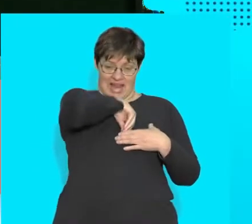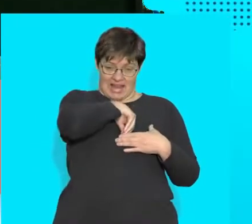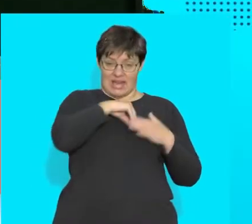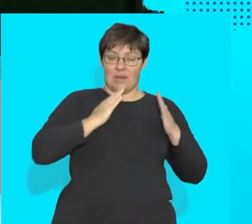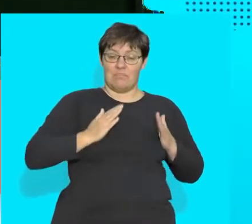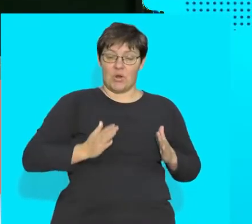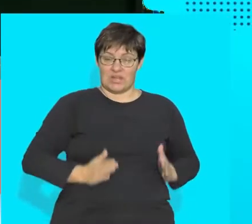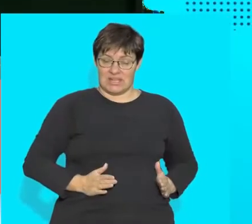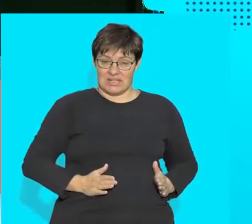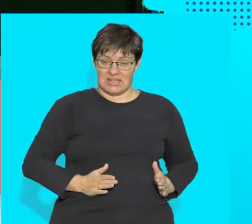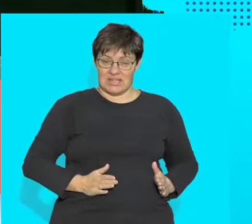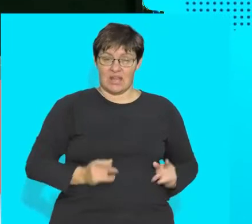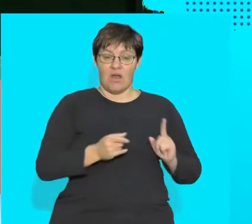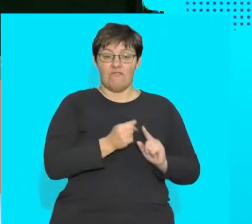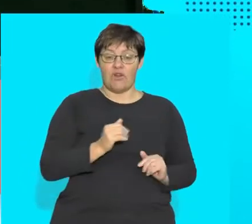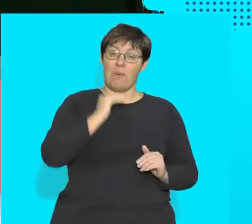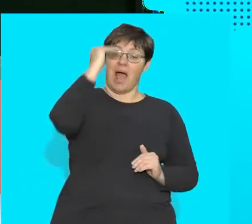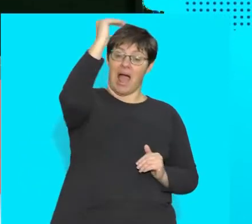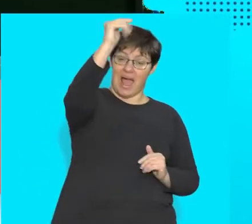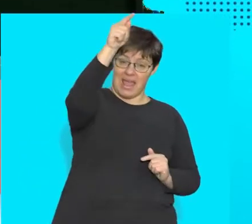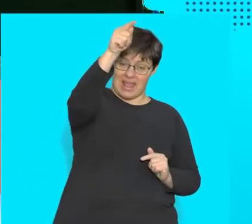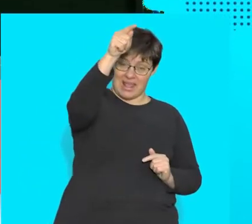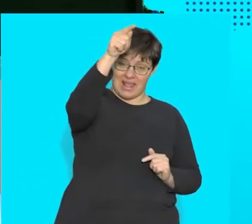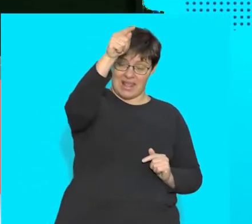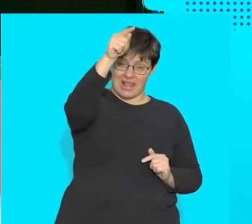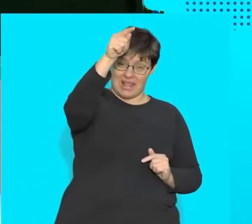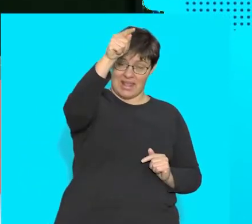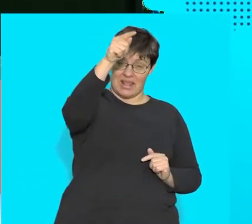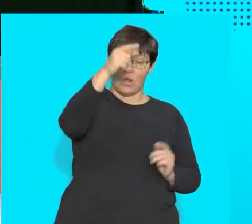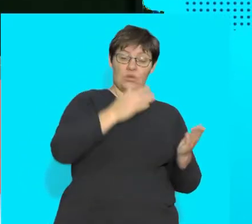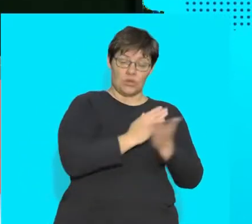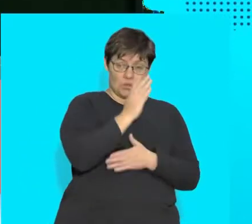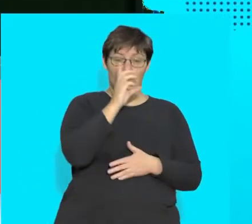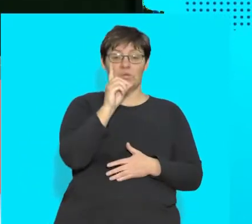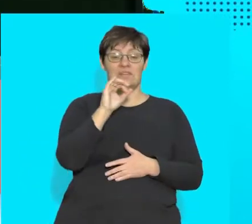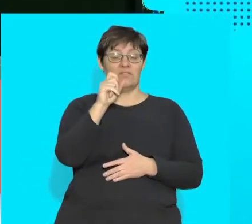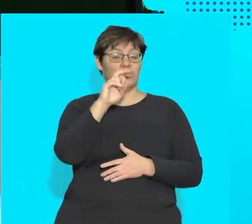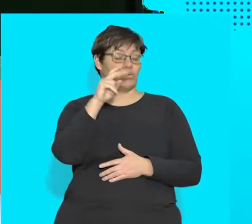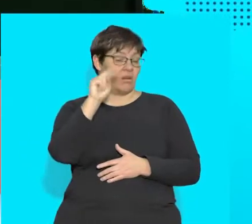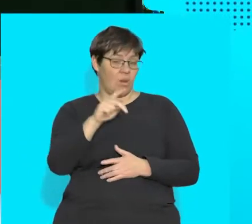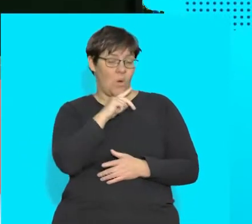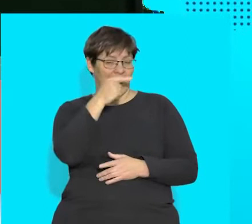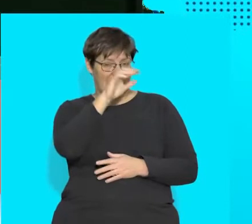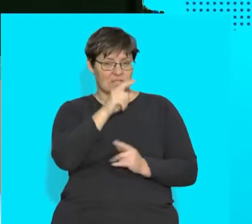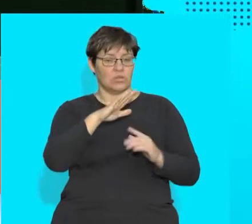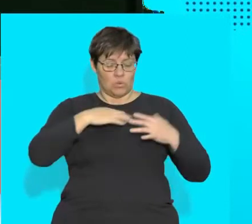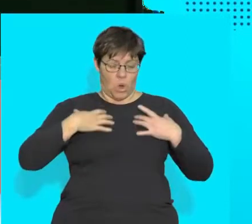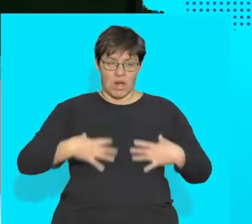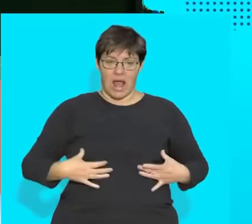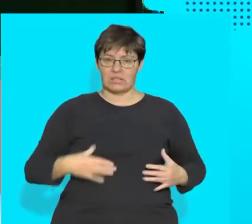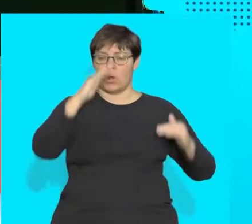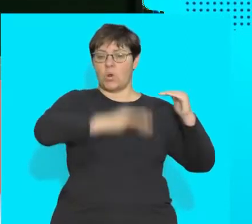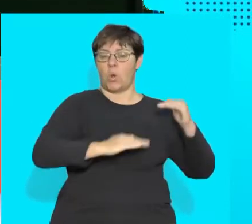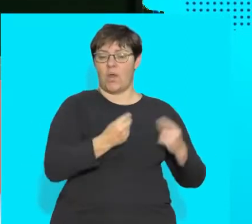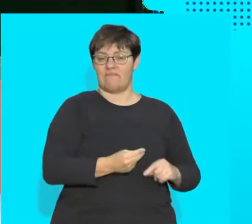into our body and moves from a high concentration via diffusion, because it's a gas, to a low